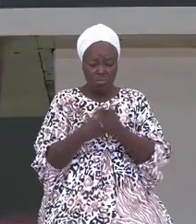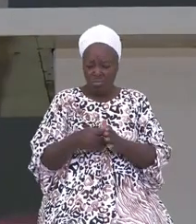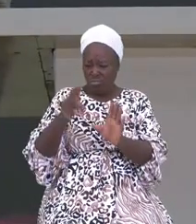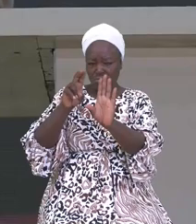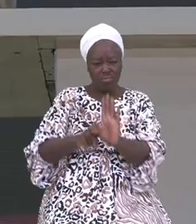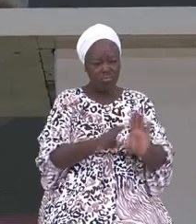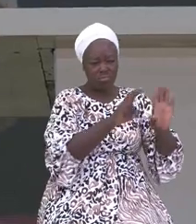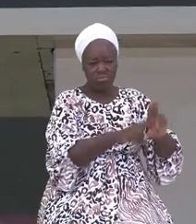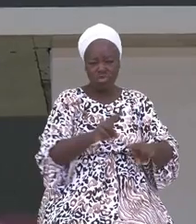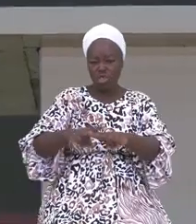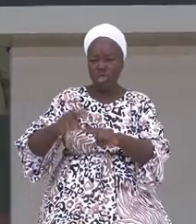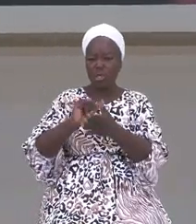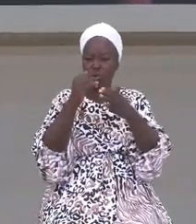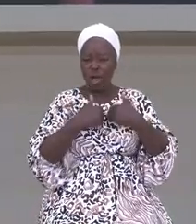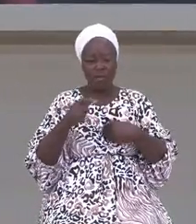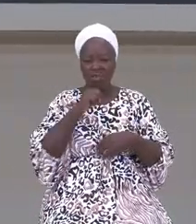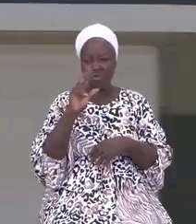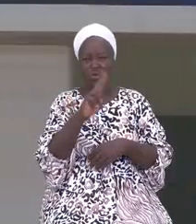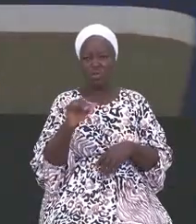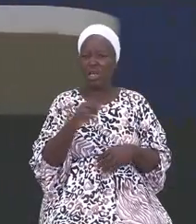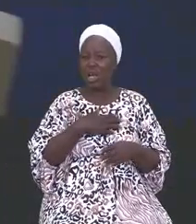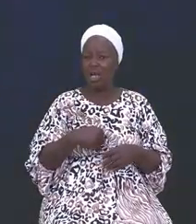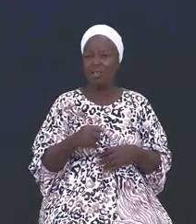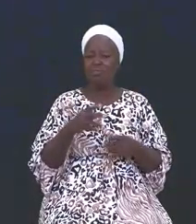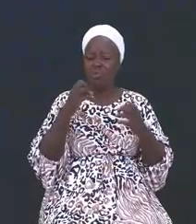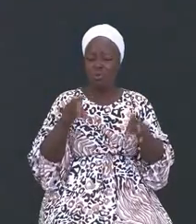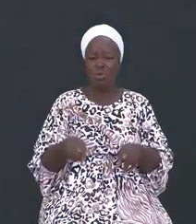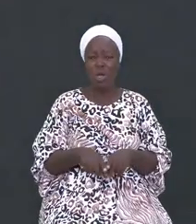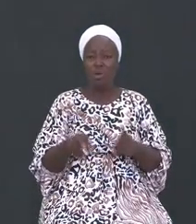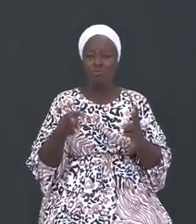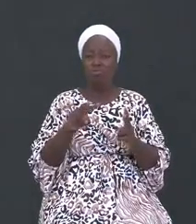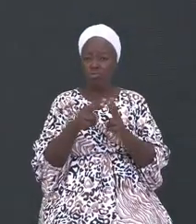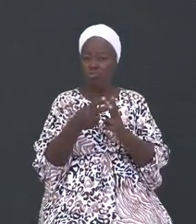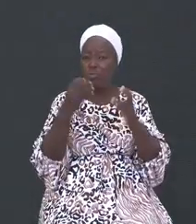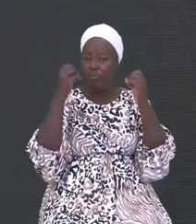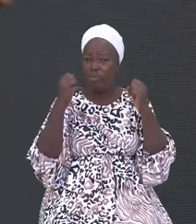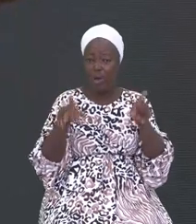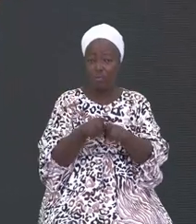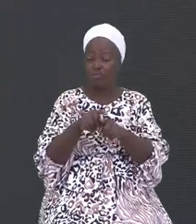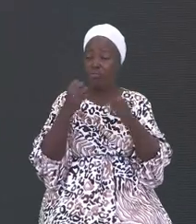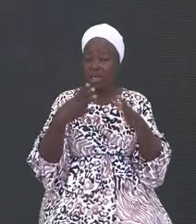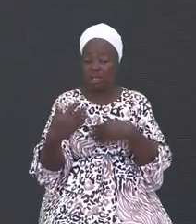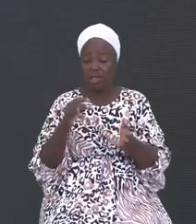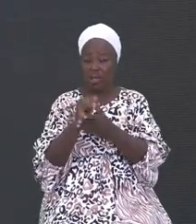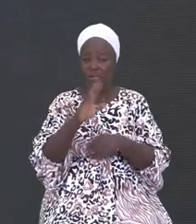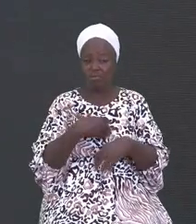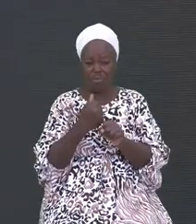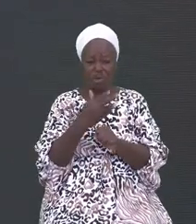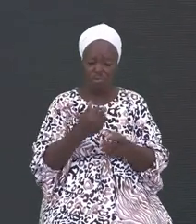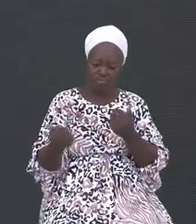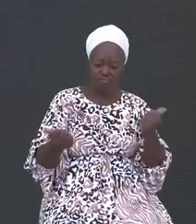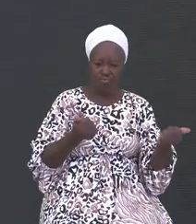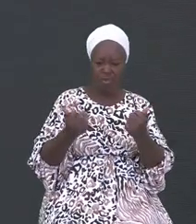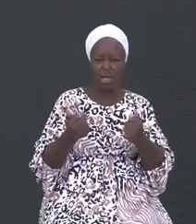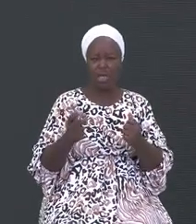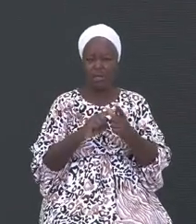are not using. And choosing many things that make you mobile, you are not using. You